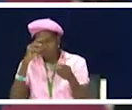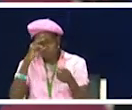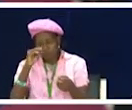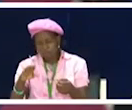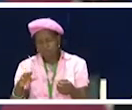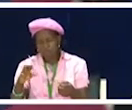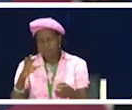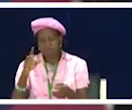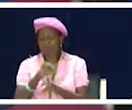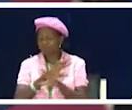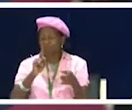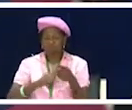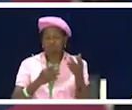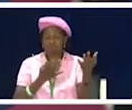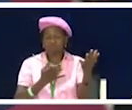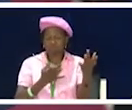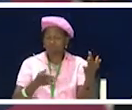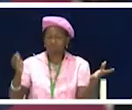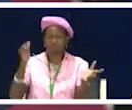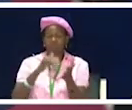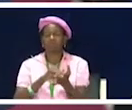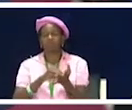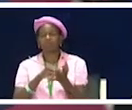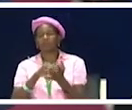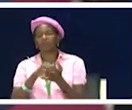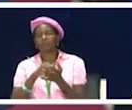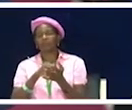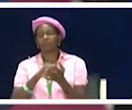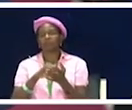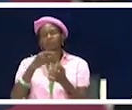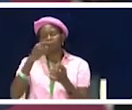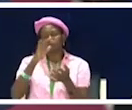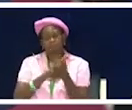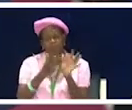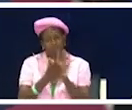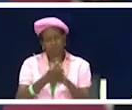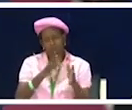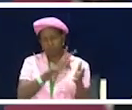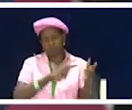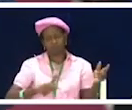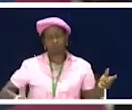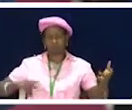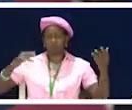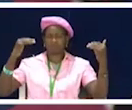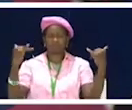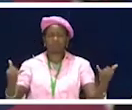you don't have to wait any longer. Become king now.